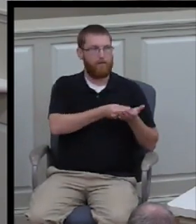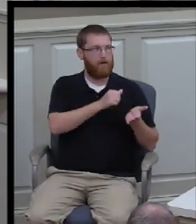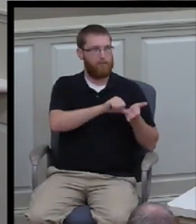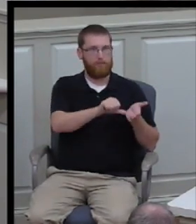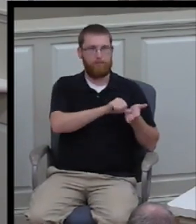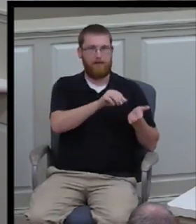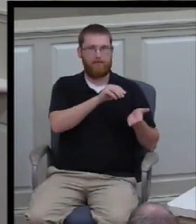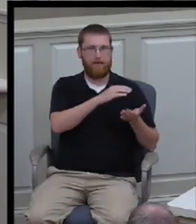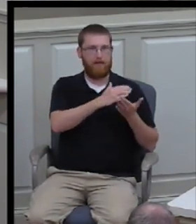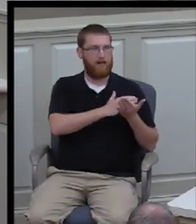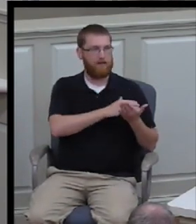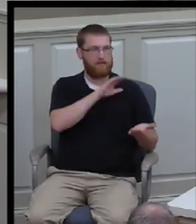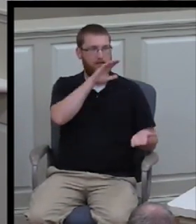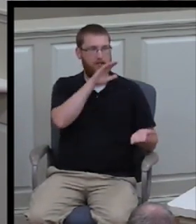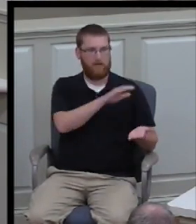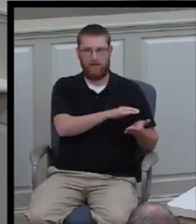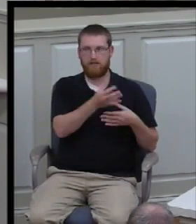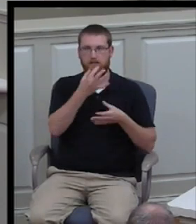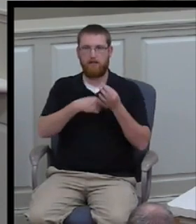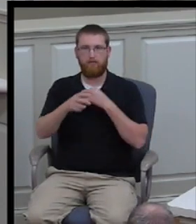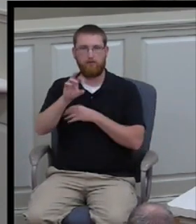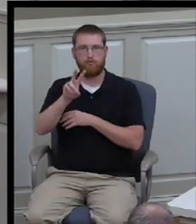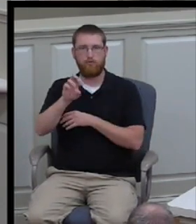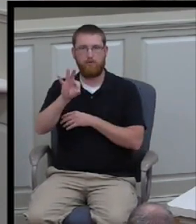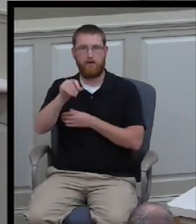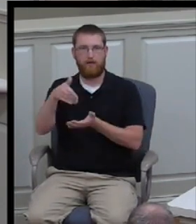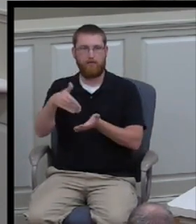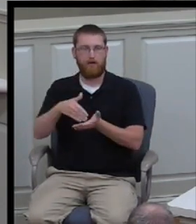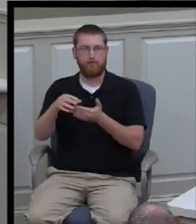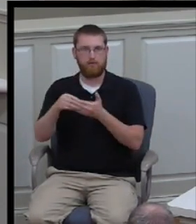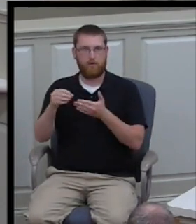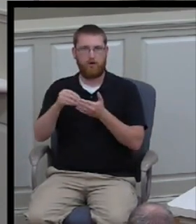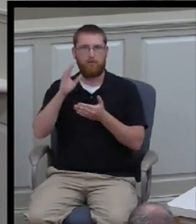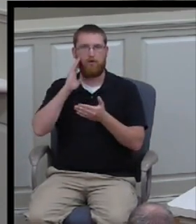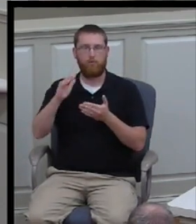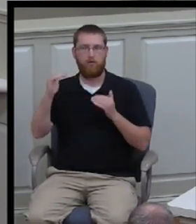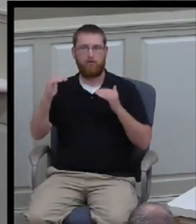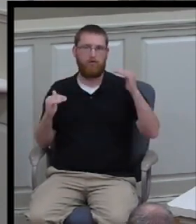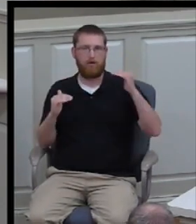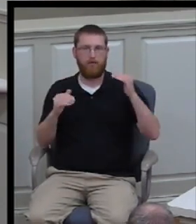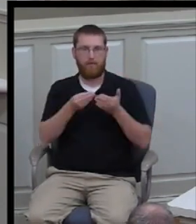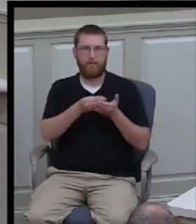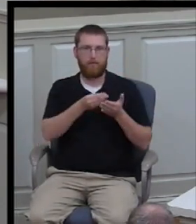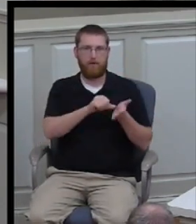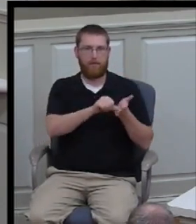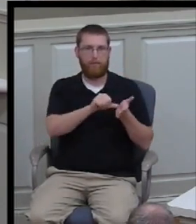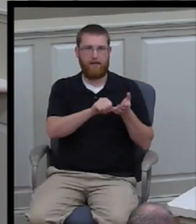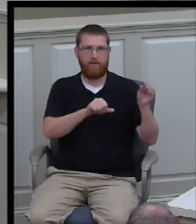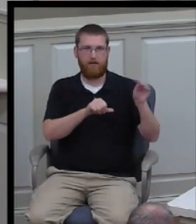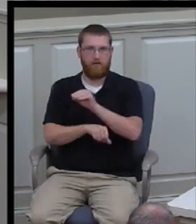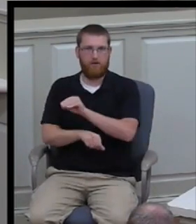list allocation. So instead of $290,000, we'll offset the expense of the change order with the paving